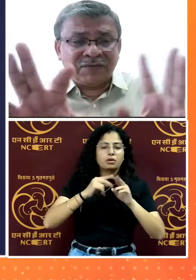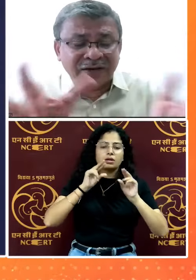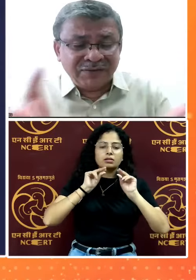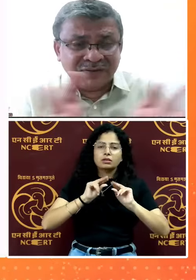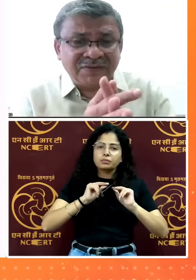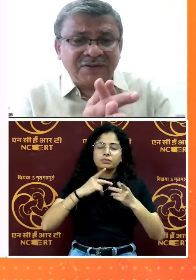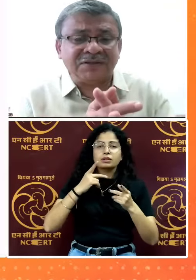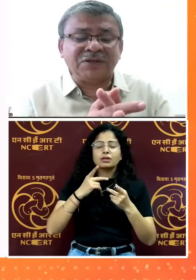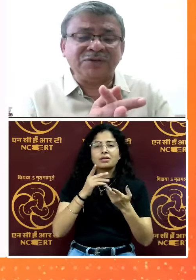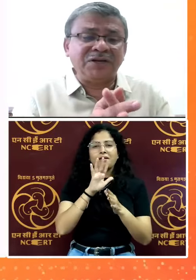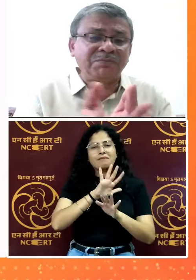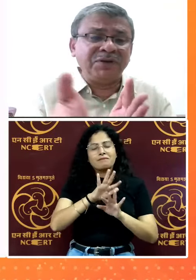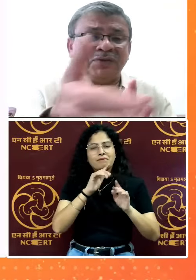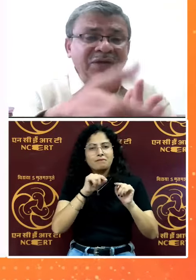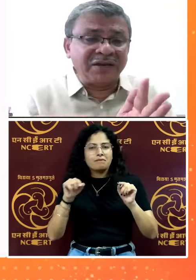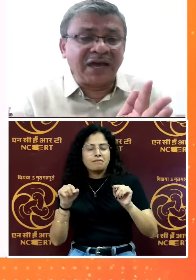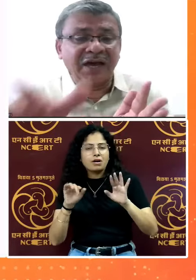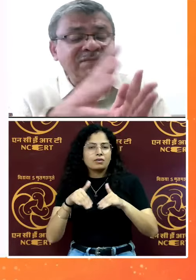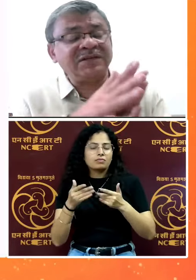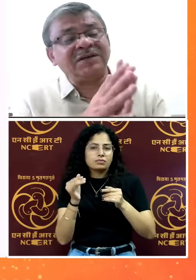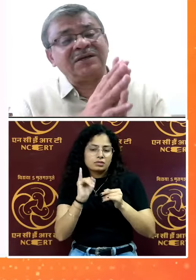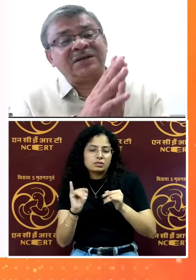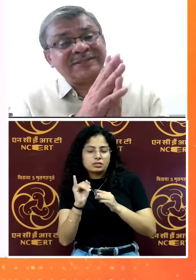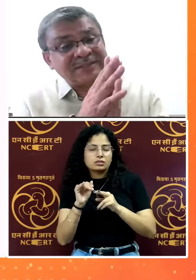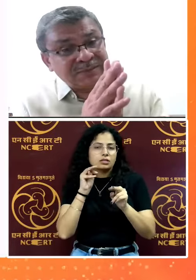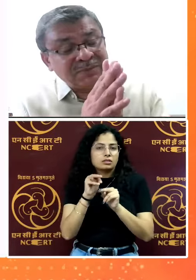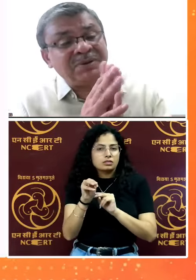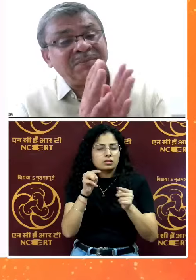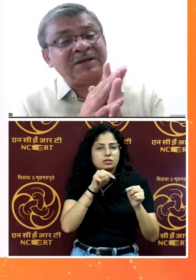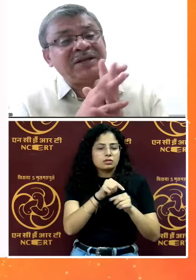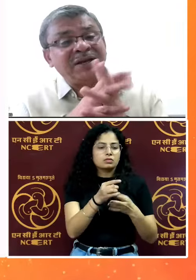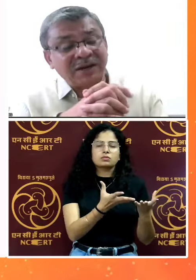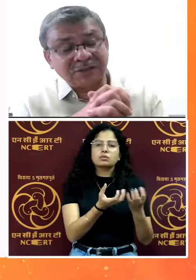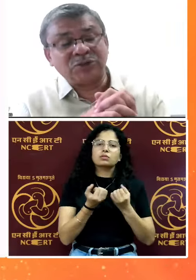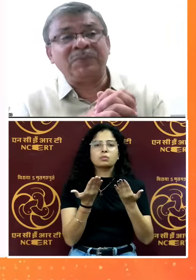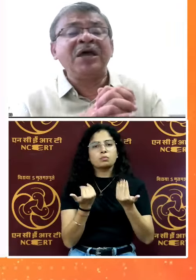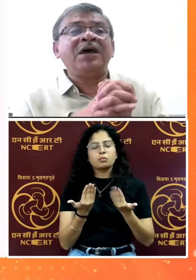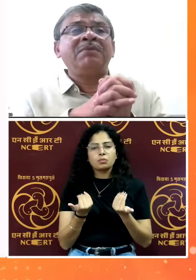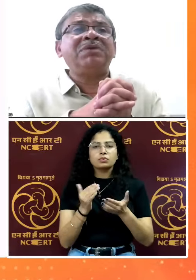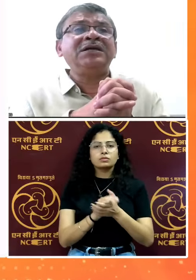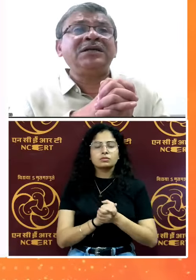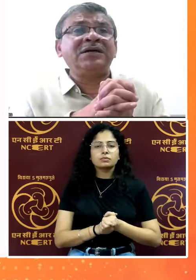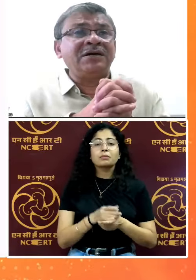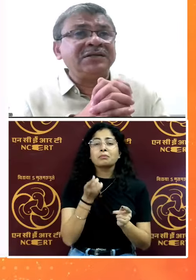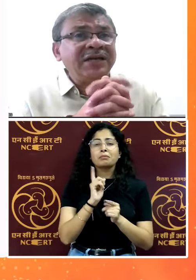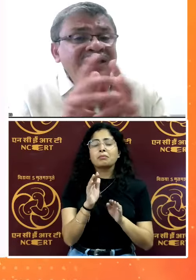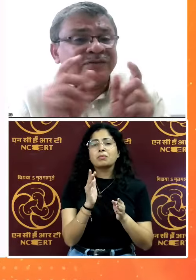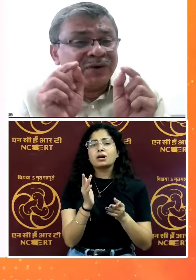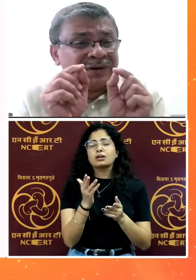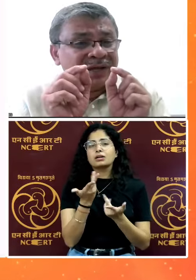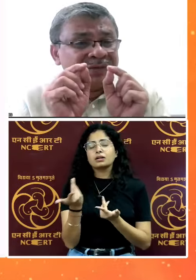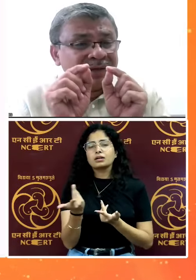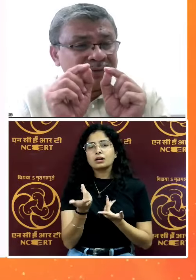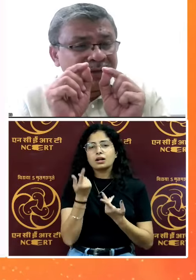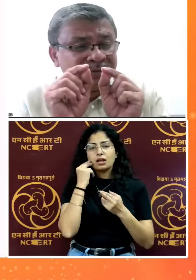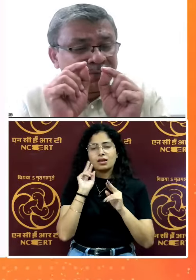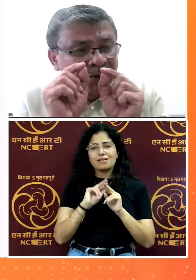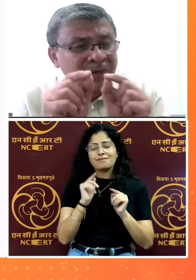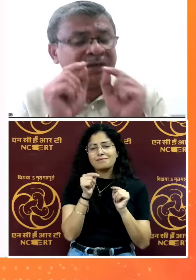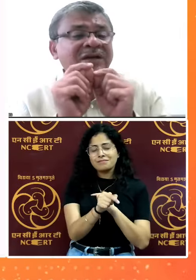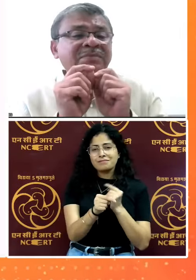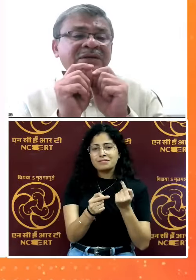say, 5,000-6,000 rupees, you can have the system implemented in a classroom. But it has got